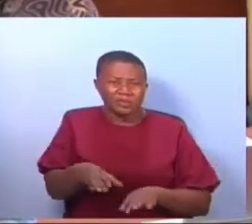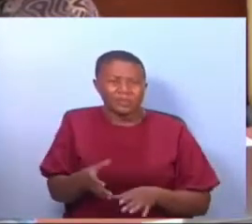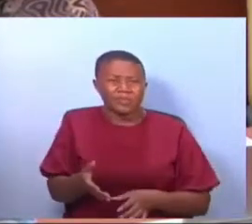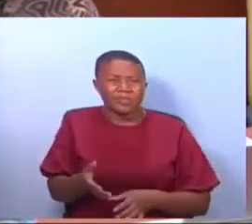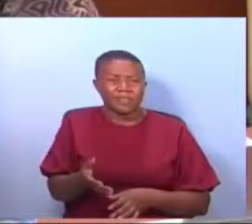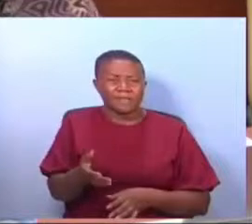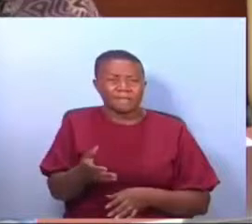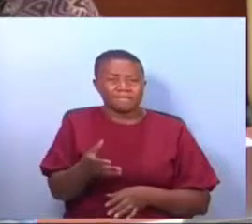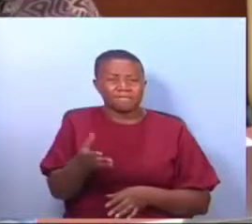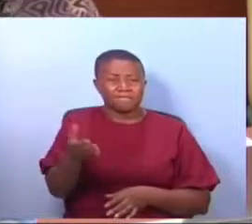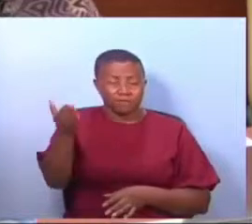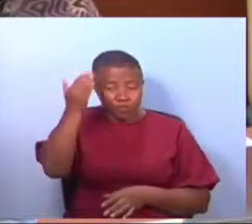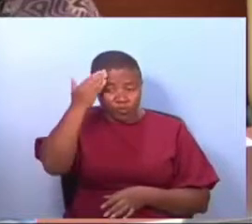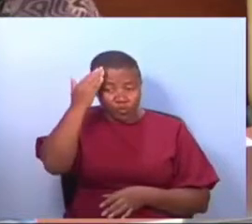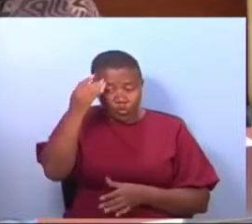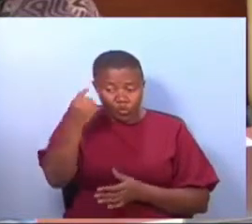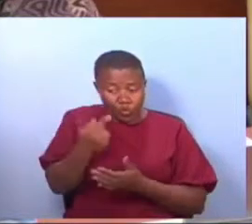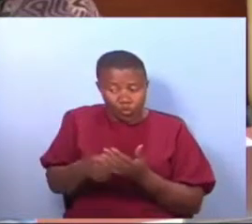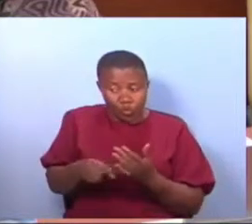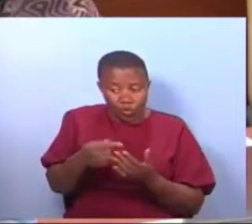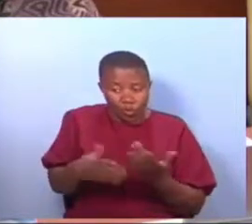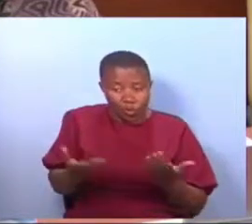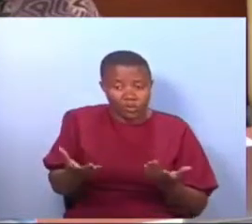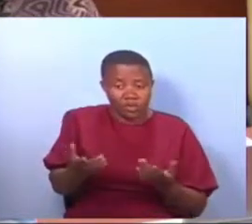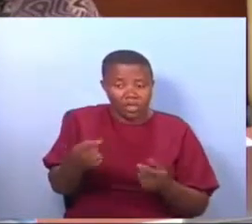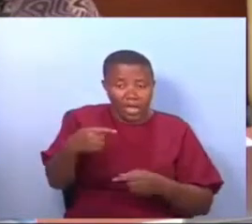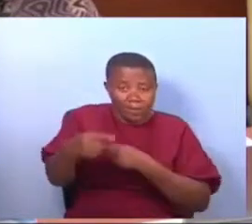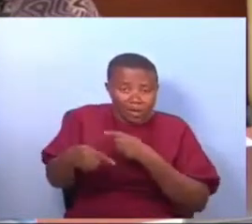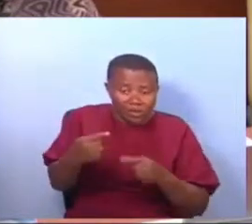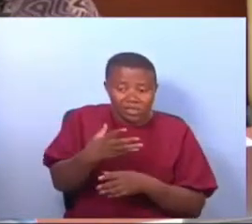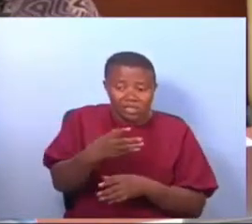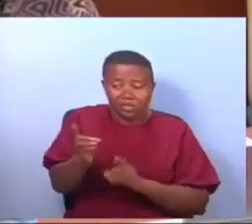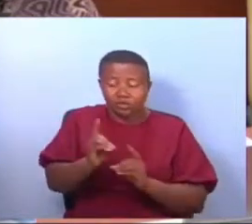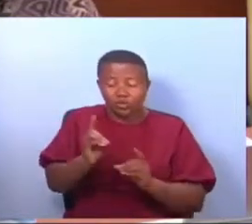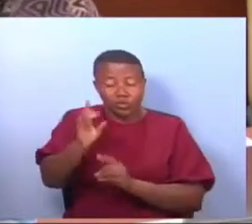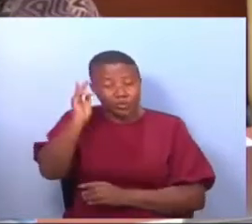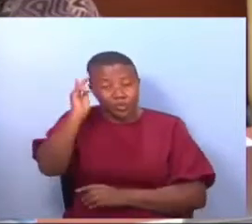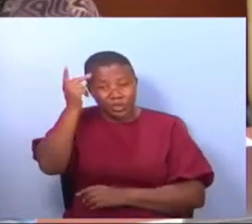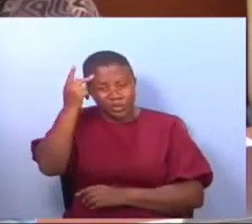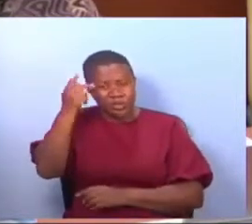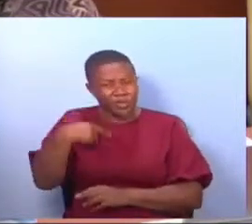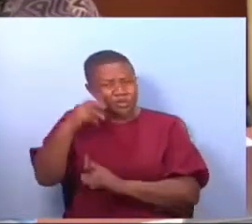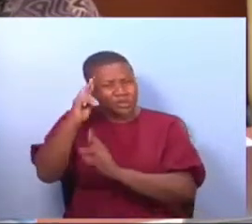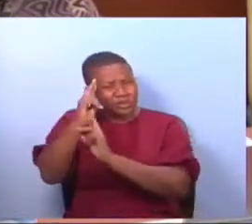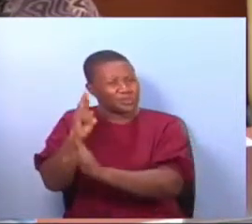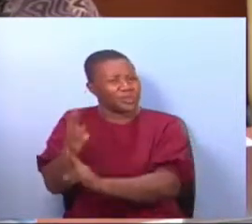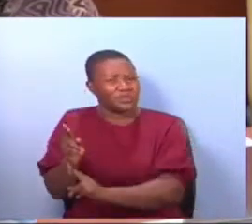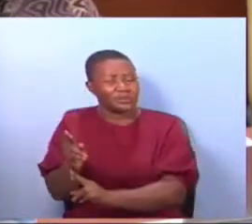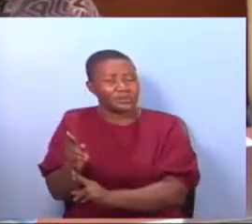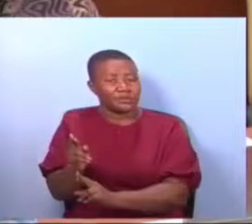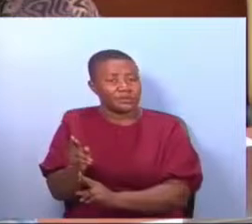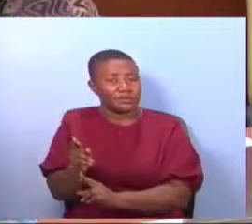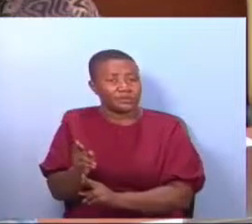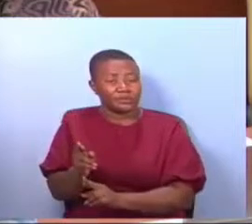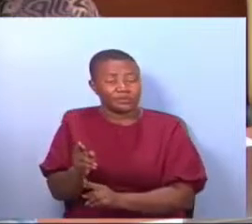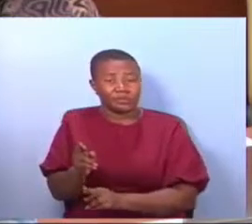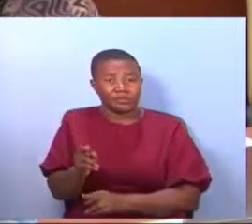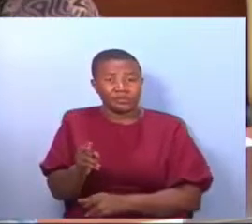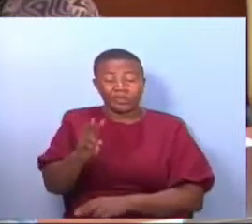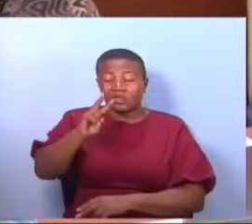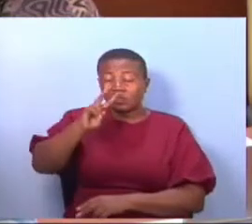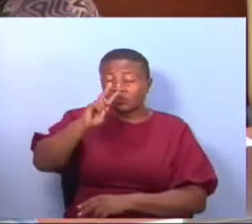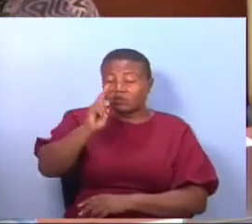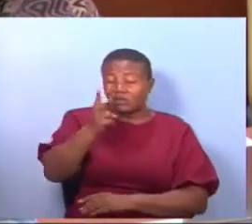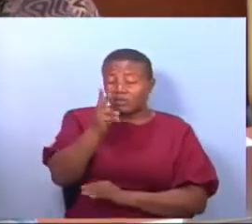he knows what he's about when he's doing his politics. I respect him for that. Mr. Speaker, the second